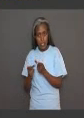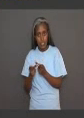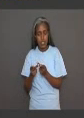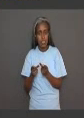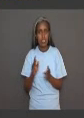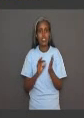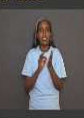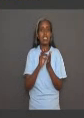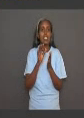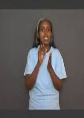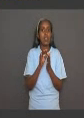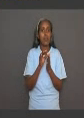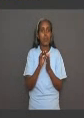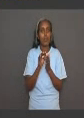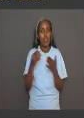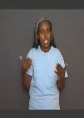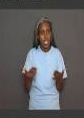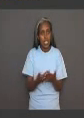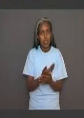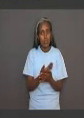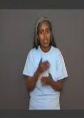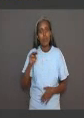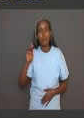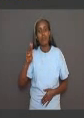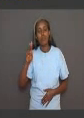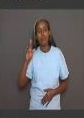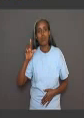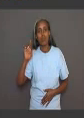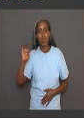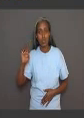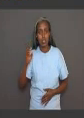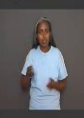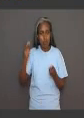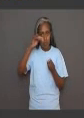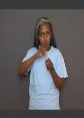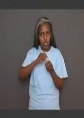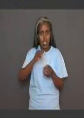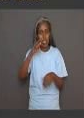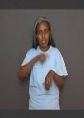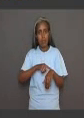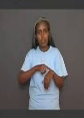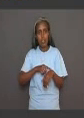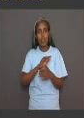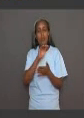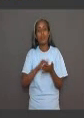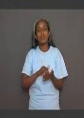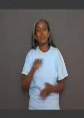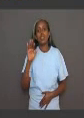that the number of mules has more than doubled between